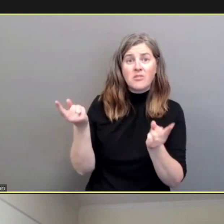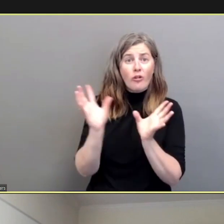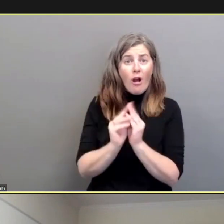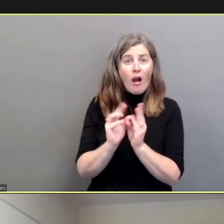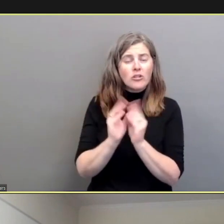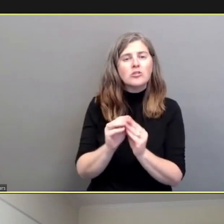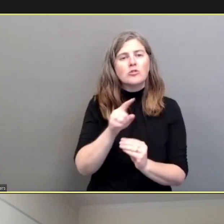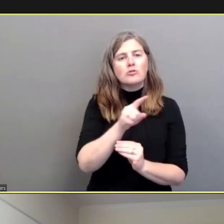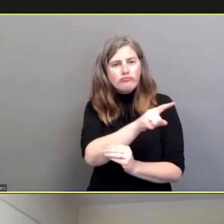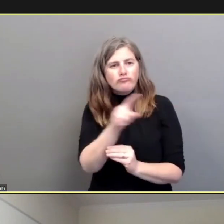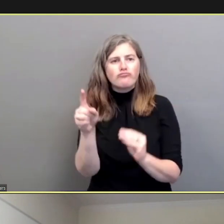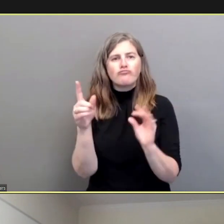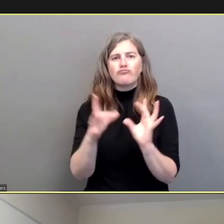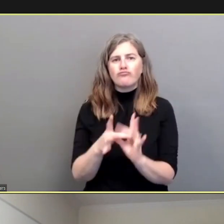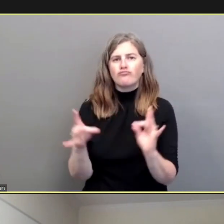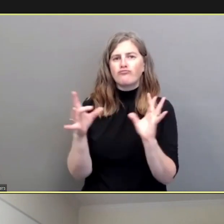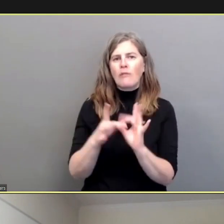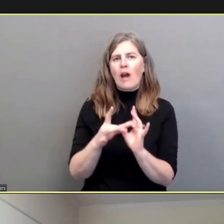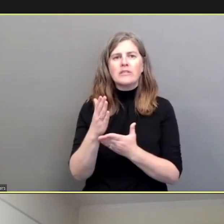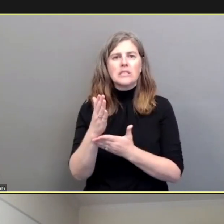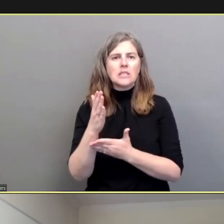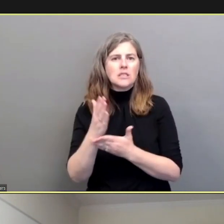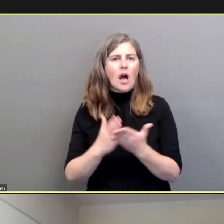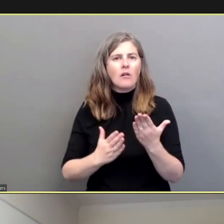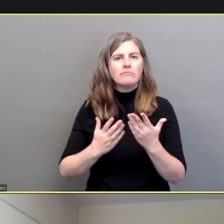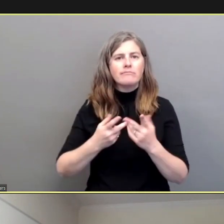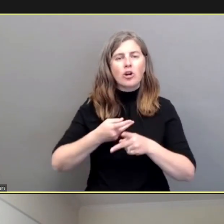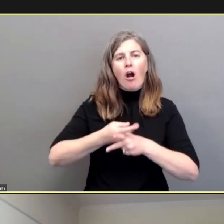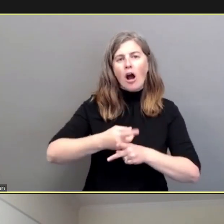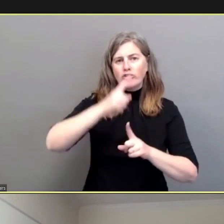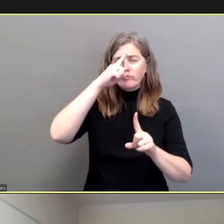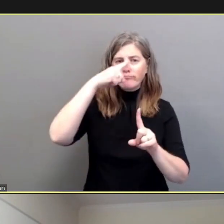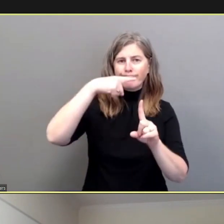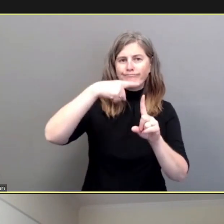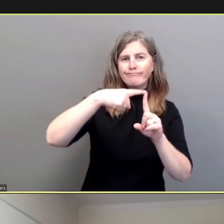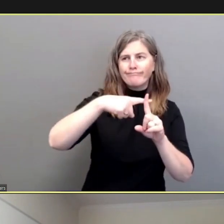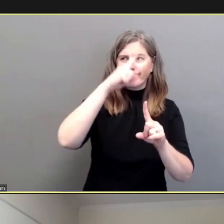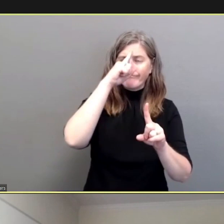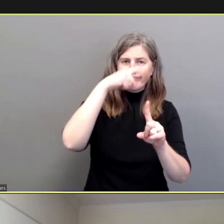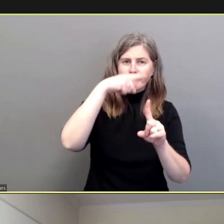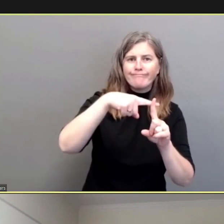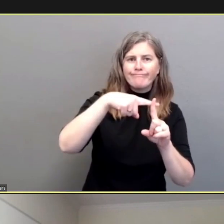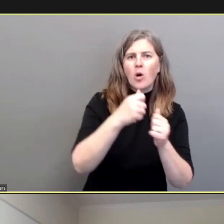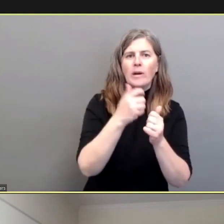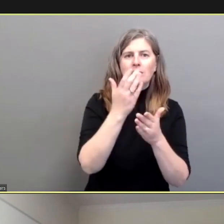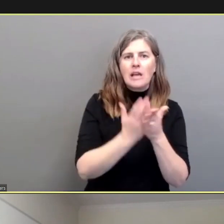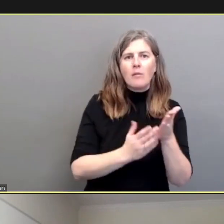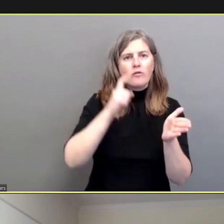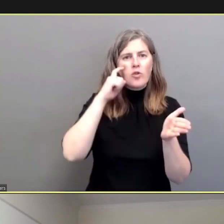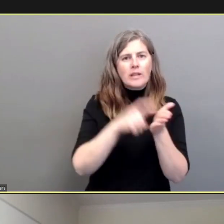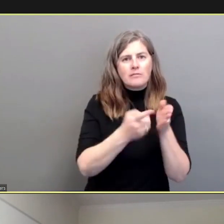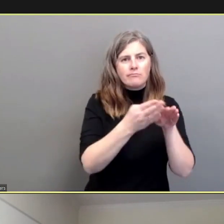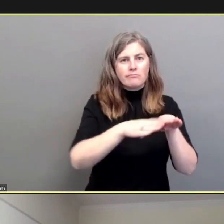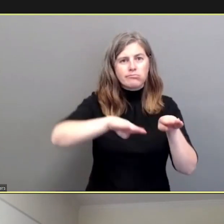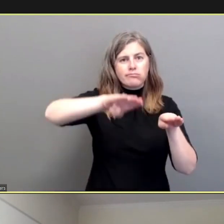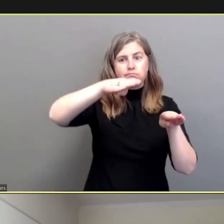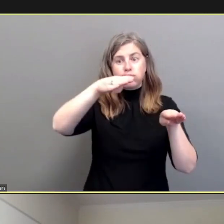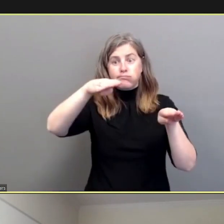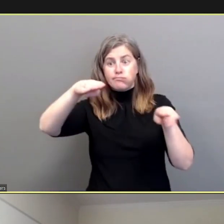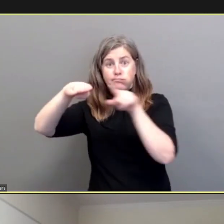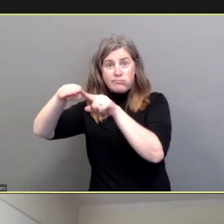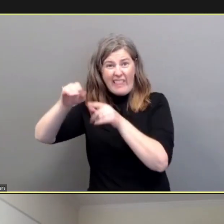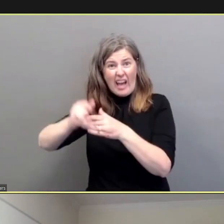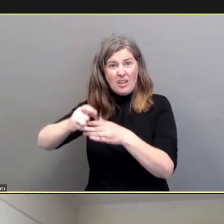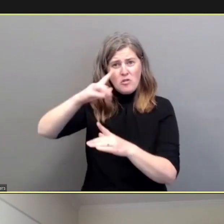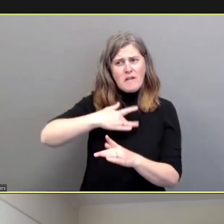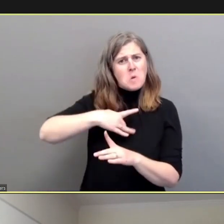you guys have some cautious optimism to your voice with some of the plateaus that we're potentially seeing. I'm just